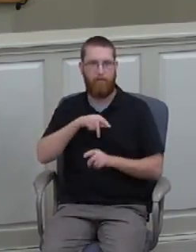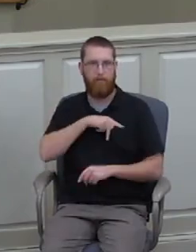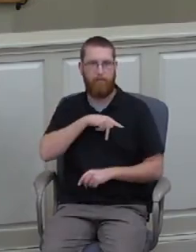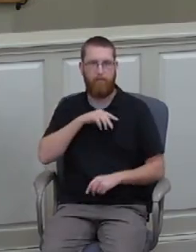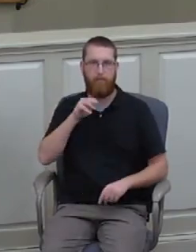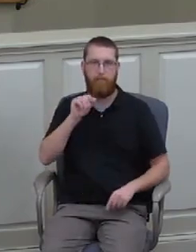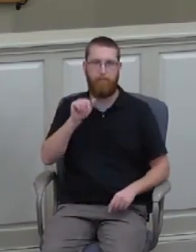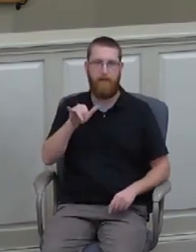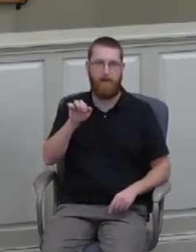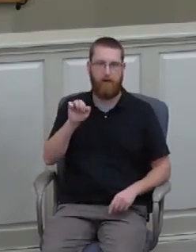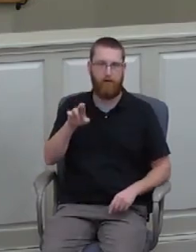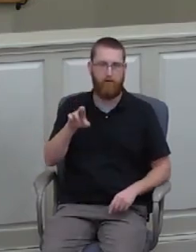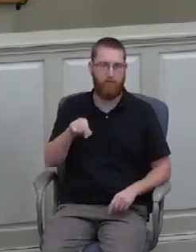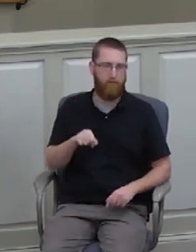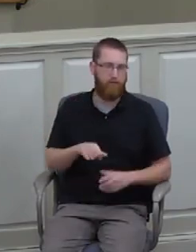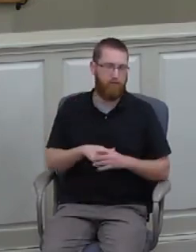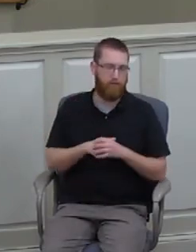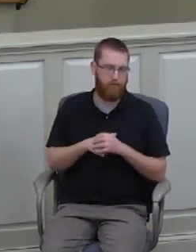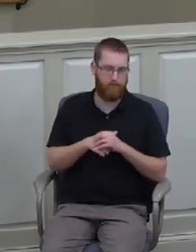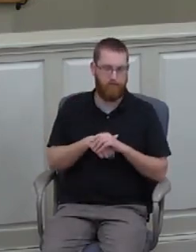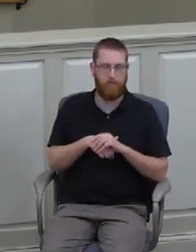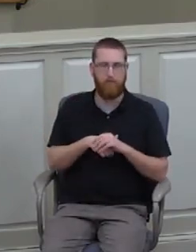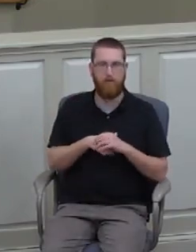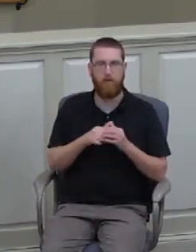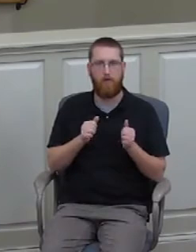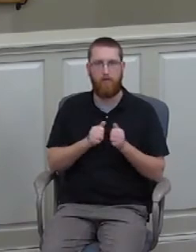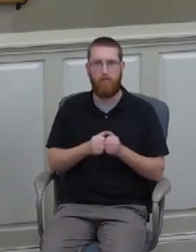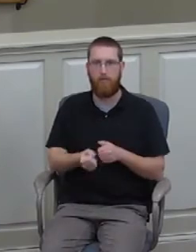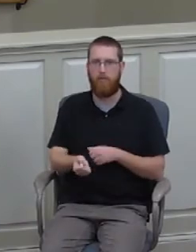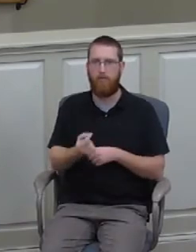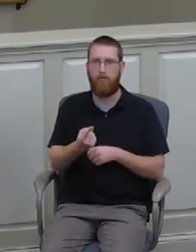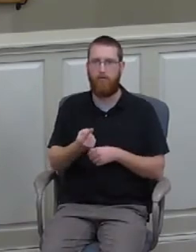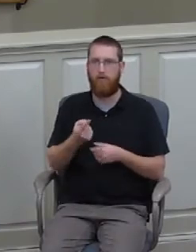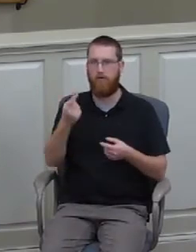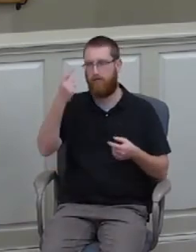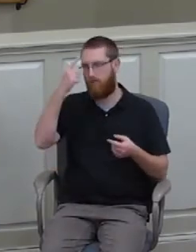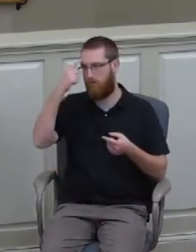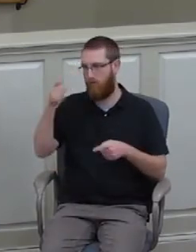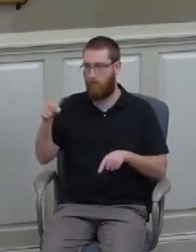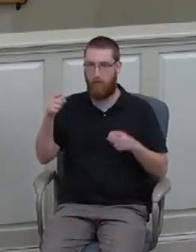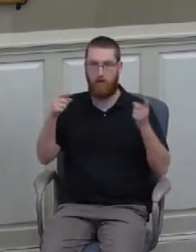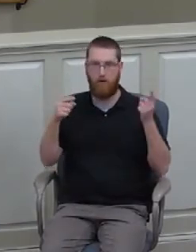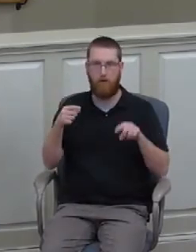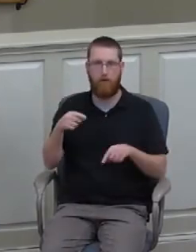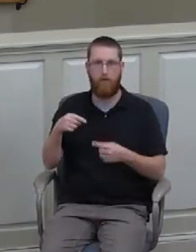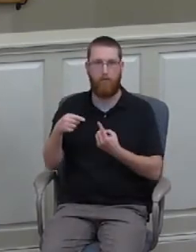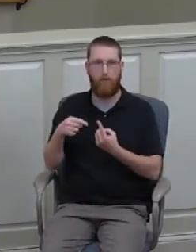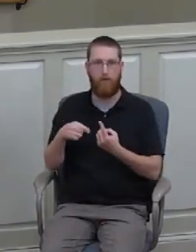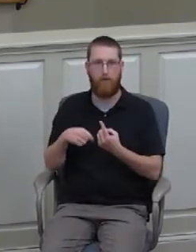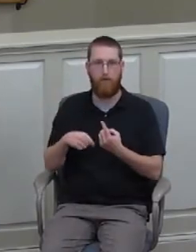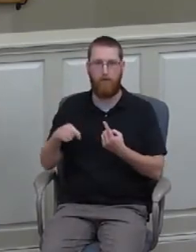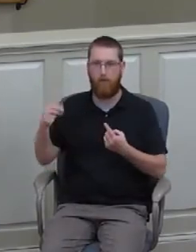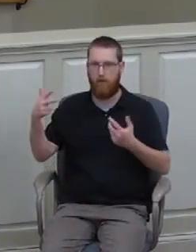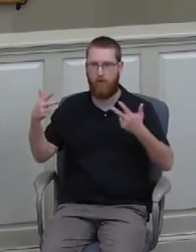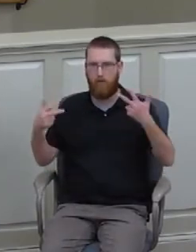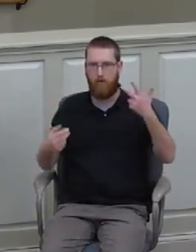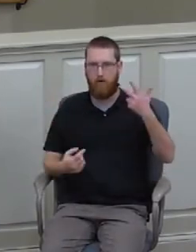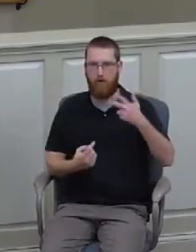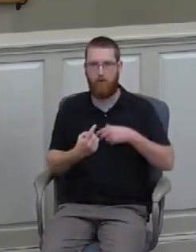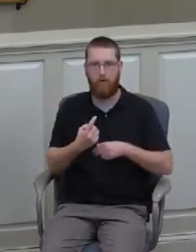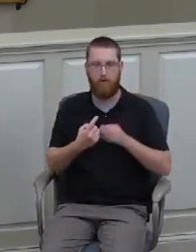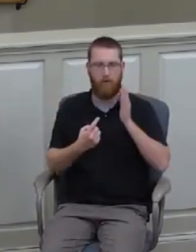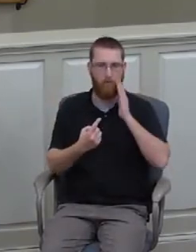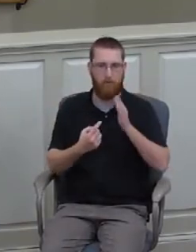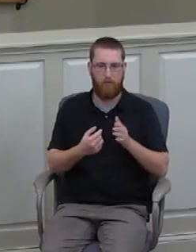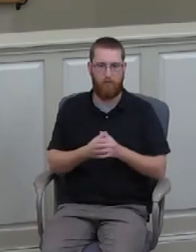to this body for appointment, with 1 joint appointment to be nominated for consideration. We also